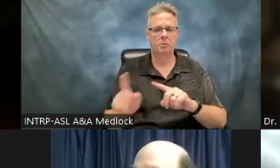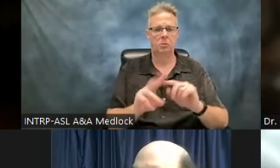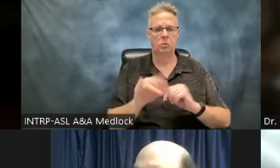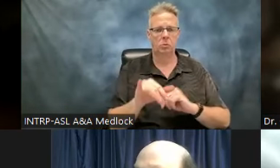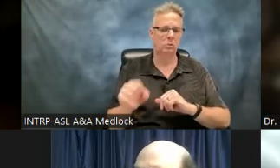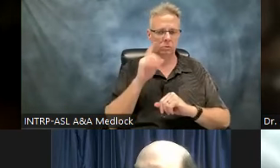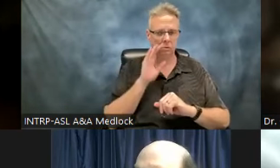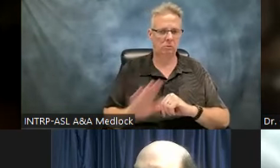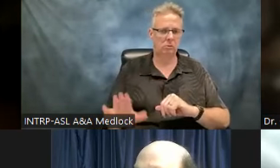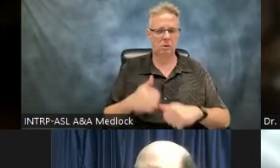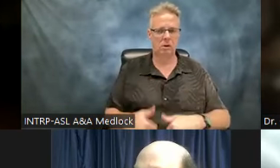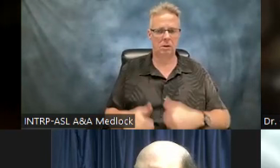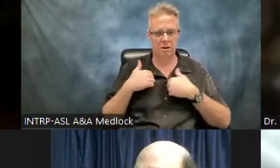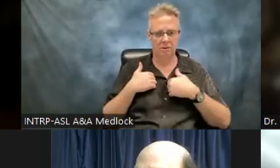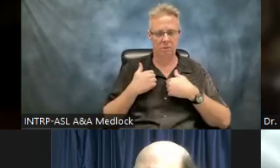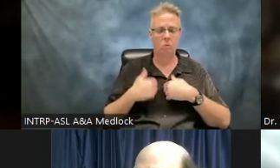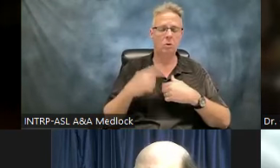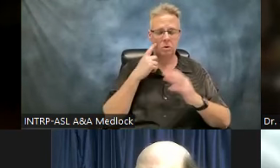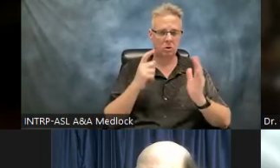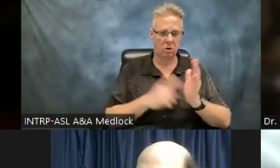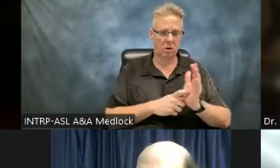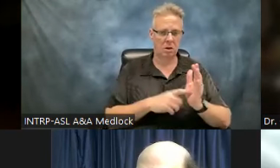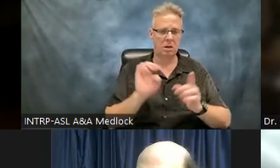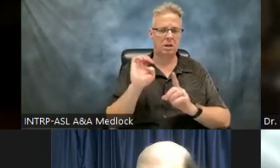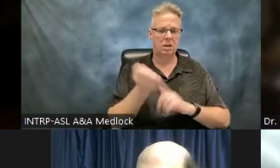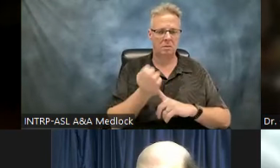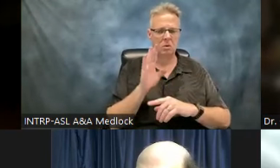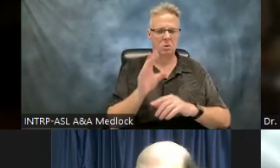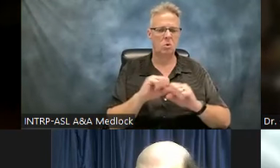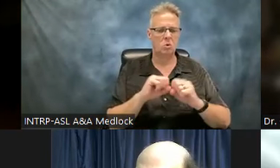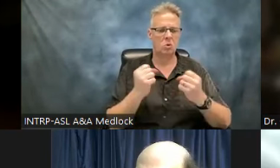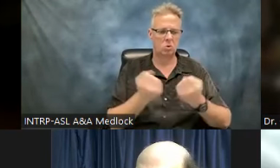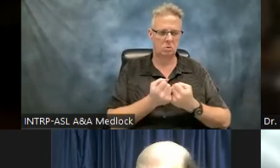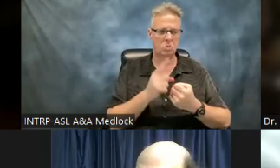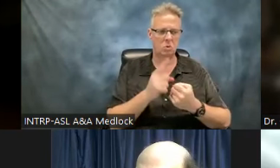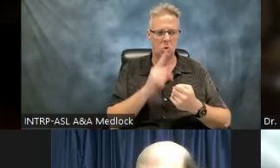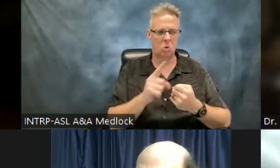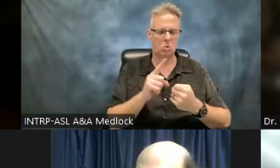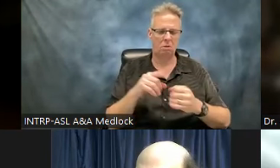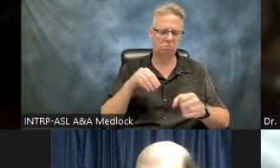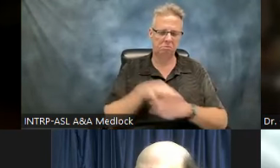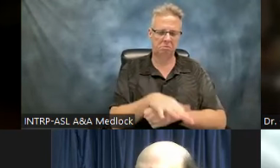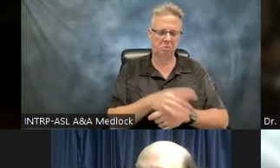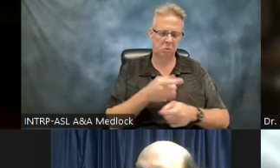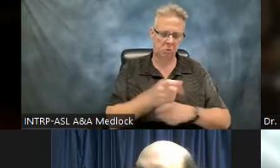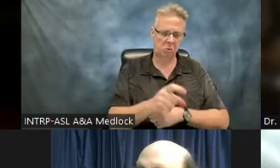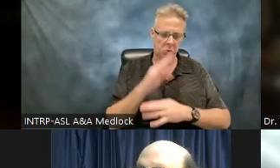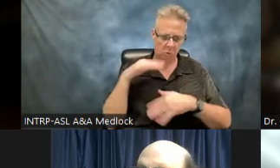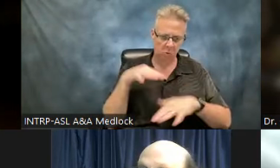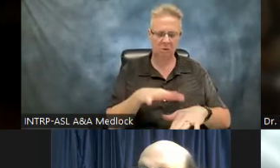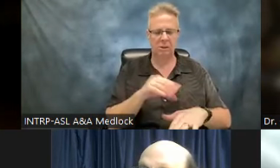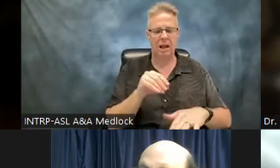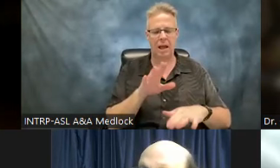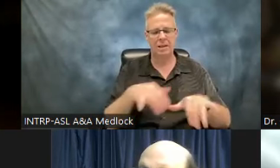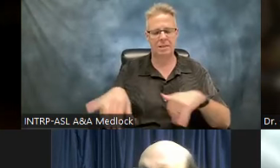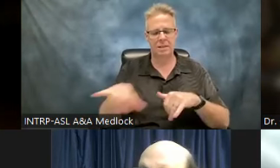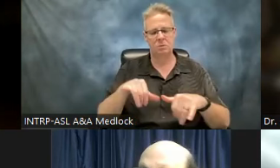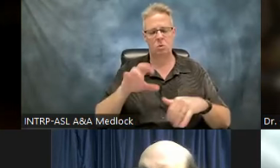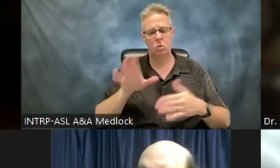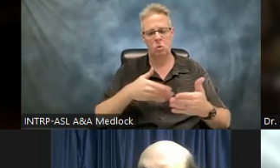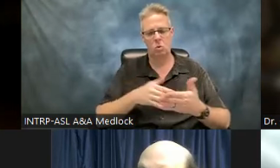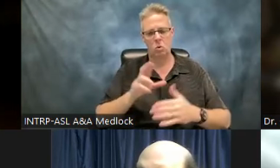life. We acknowledge the economic and social values that enabled the harm to the river, including systemic racism, classism,